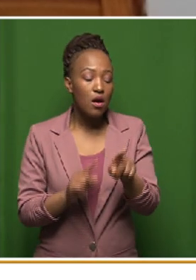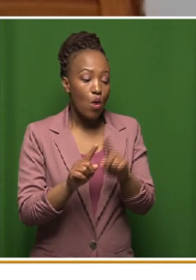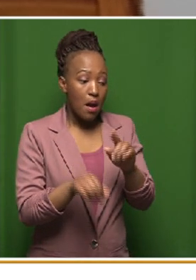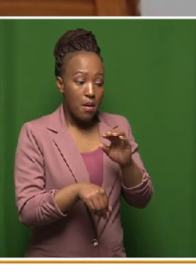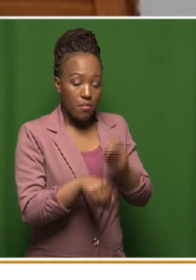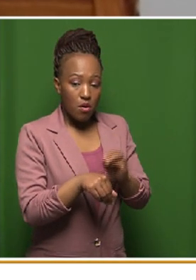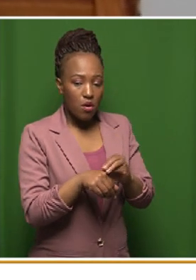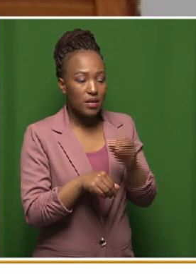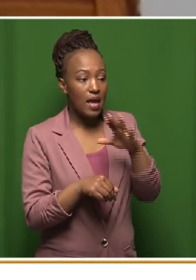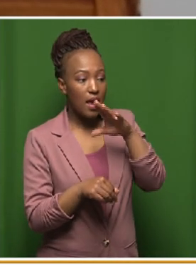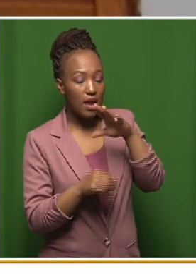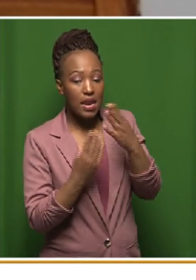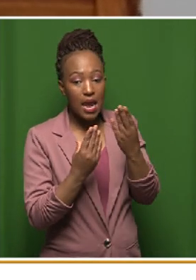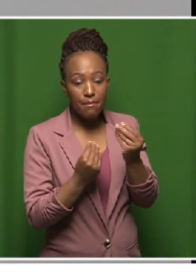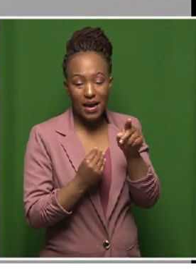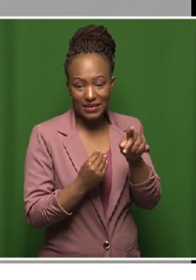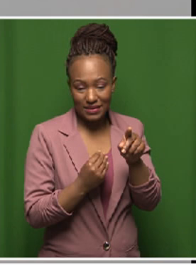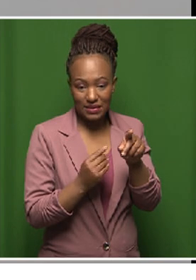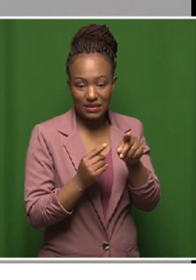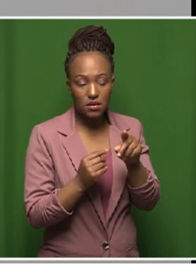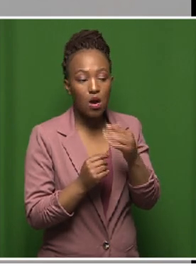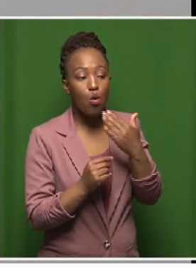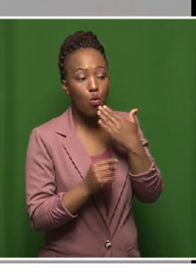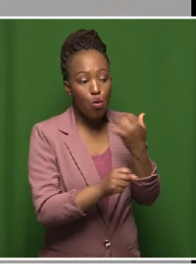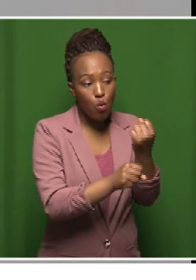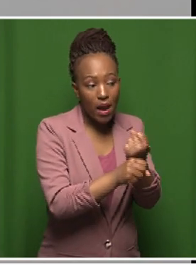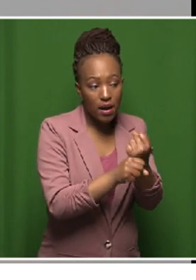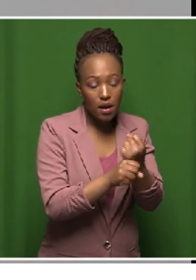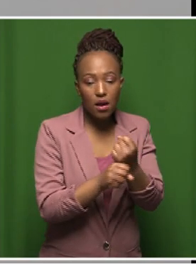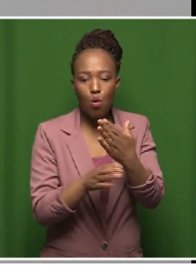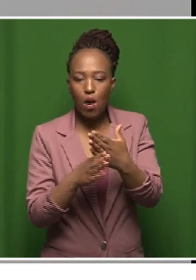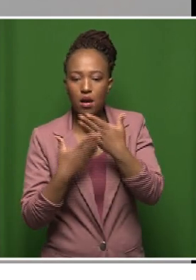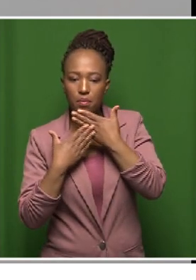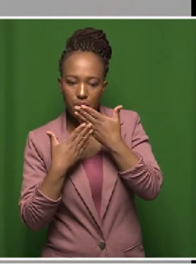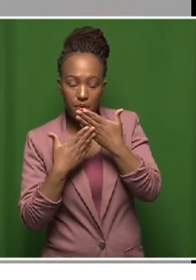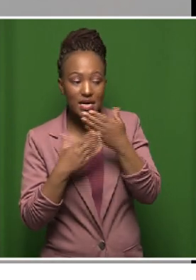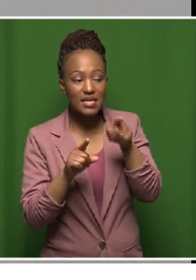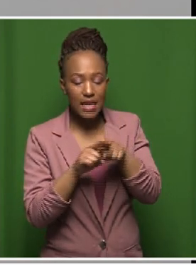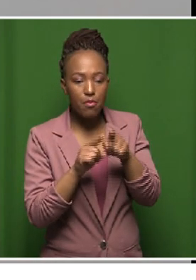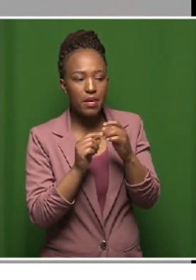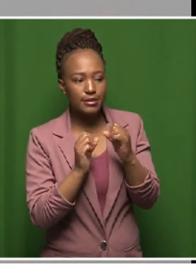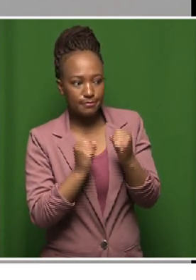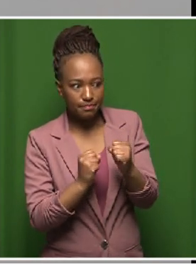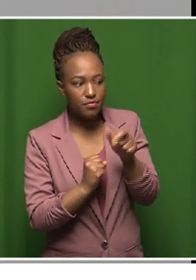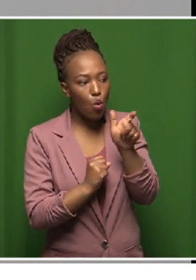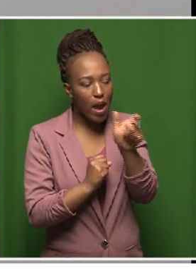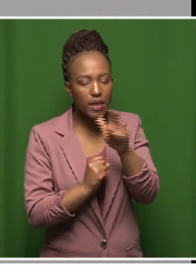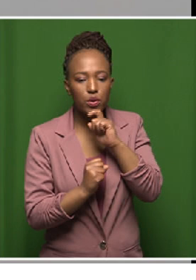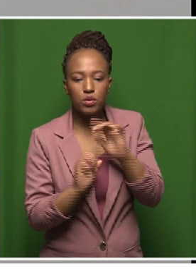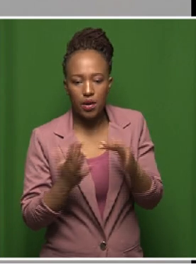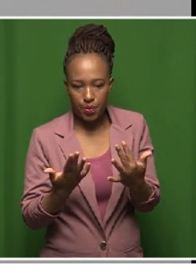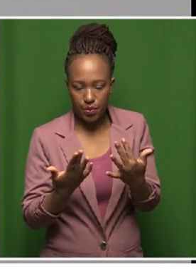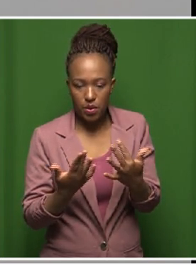who's unemployed and who's employed, and we have to stick with those definitions, even under unusual circumstances like what we have now. So I think the